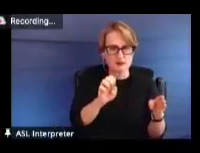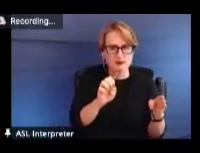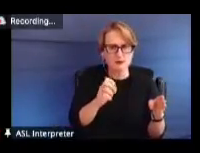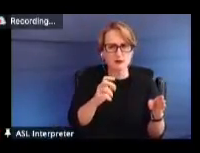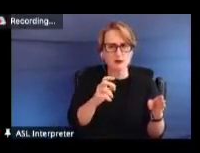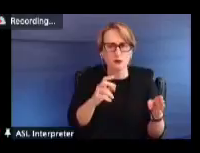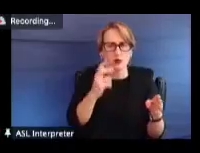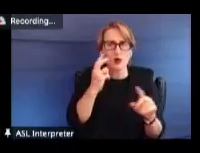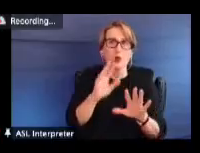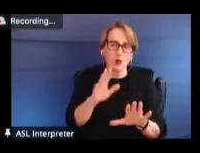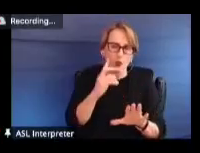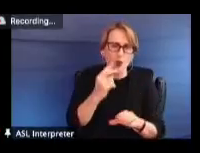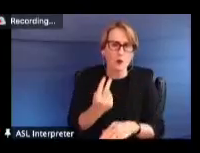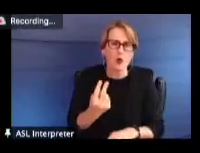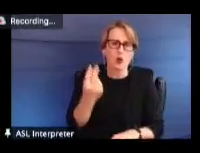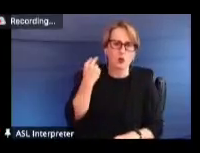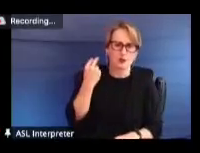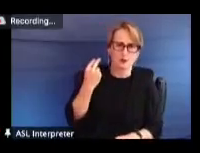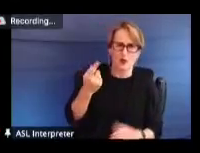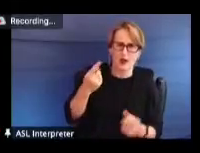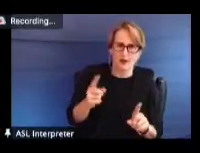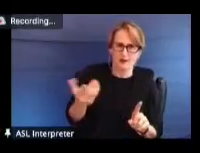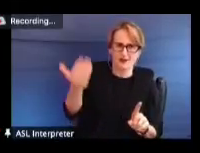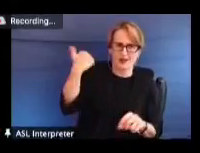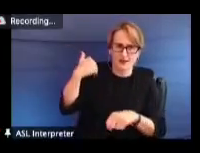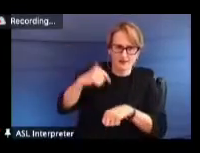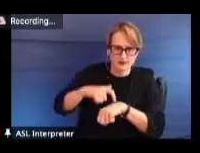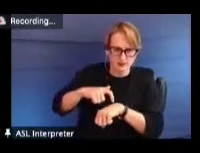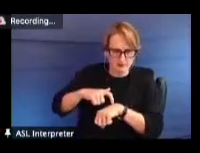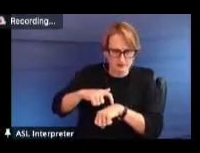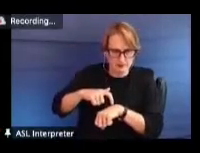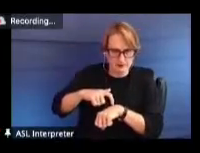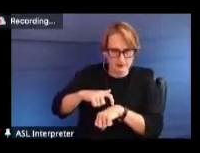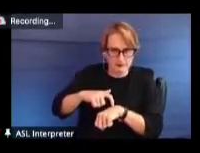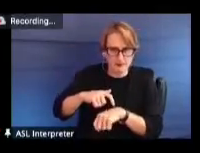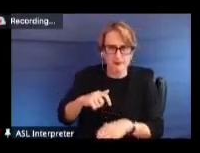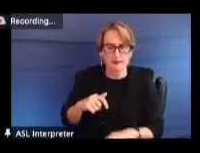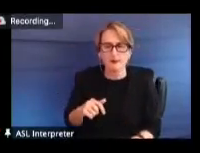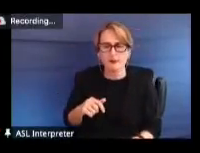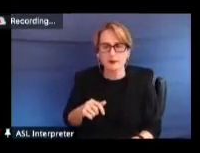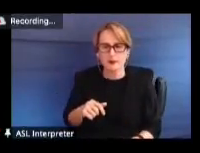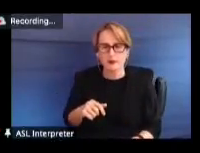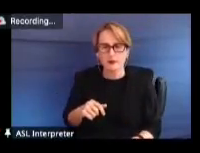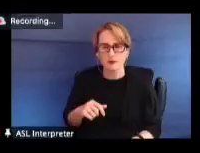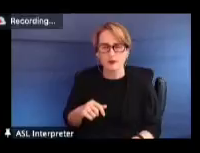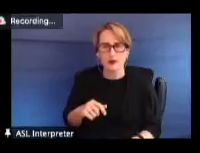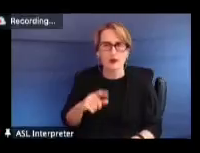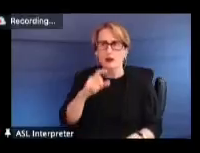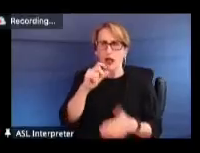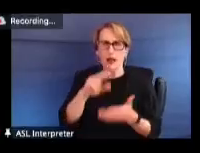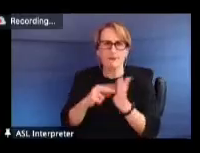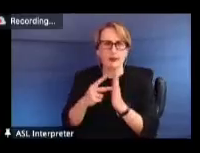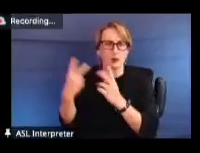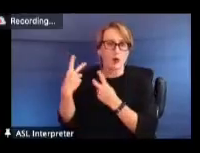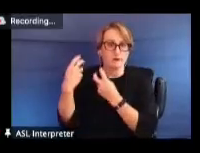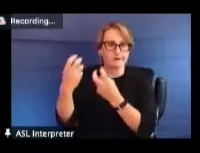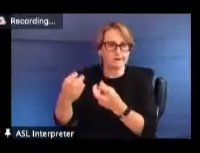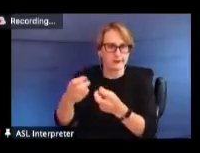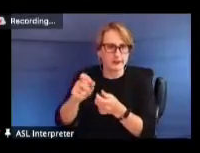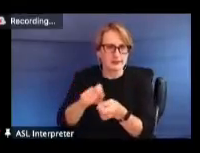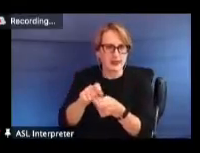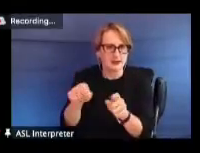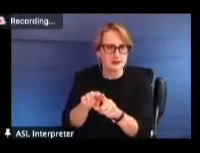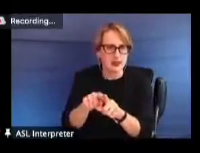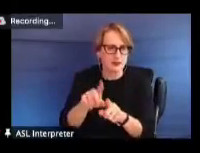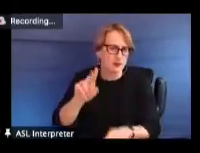last time. And given though, doesn't mean we're doing that, but what are